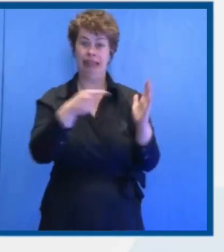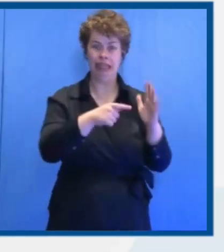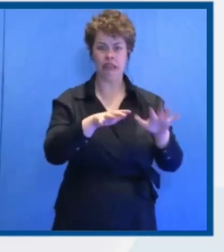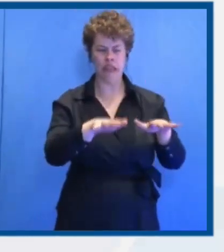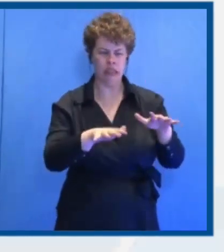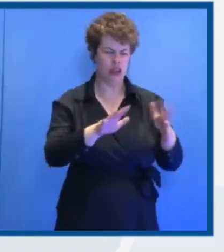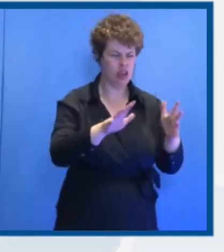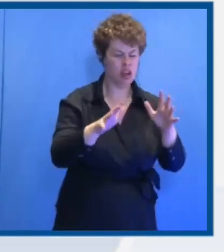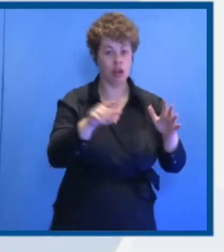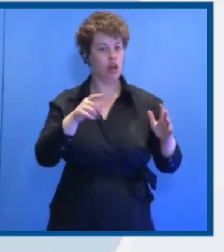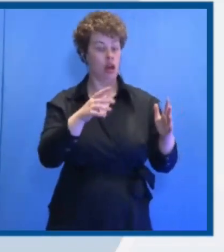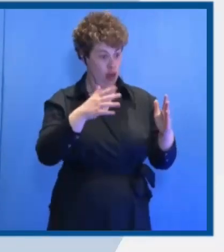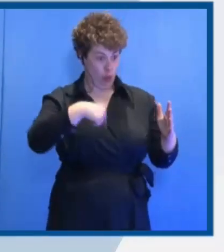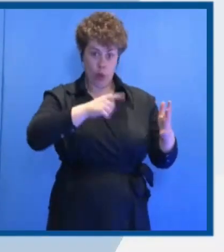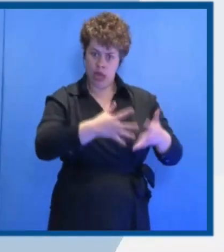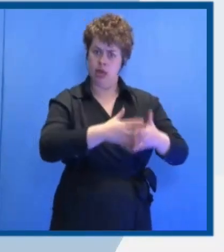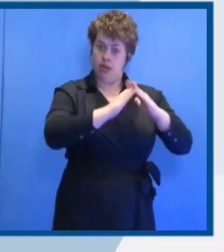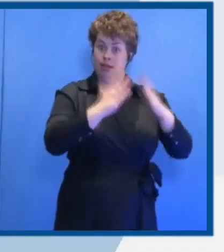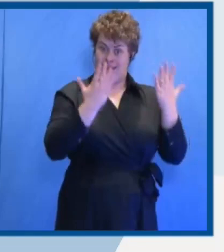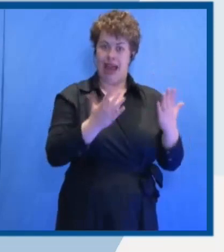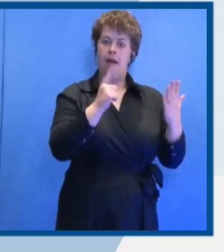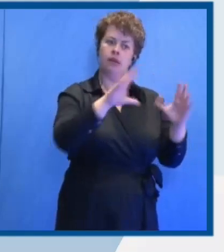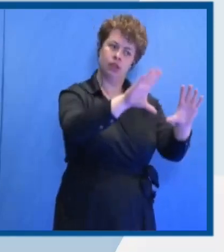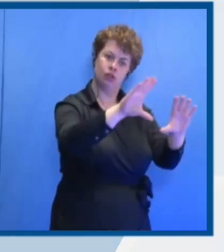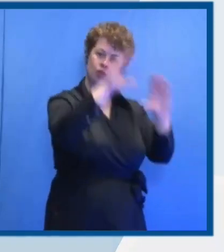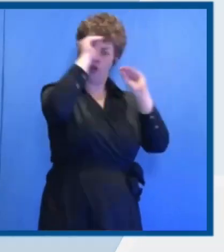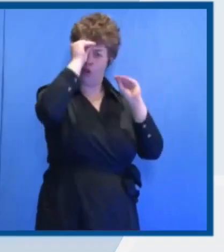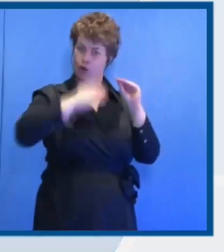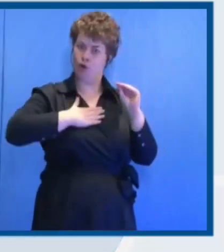community so they can see the benefits for themselves.